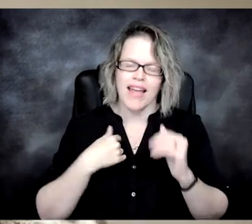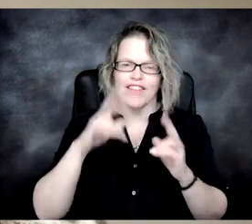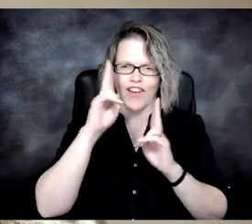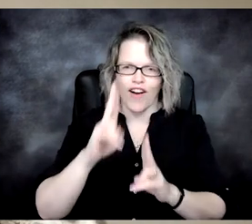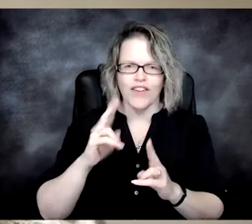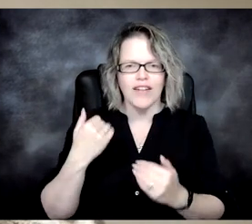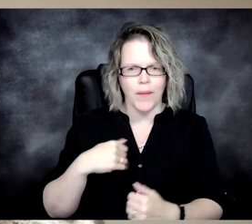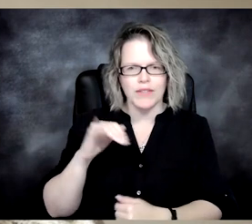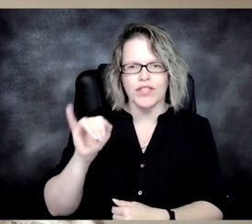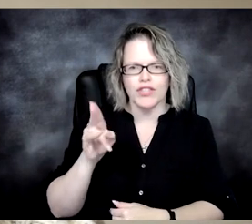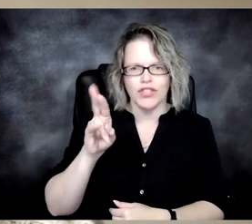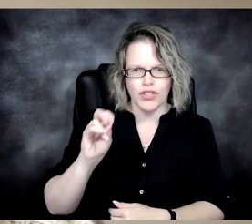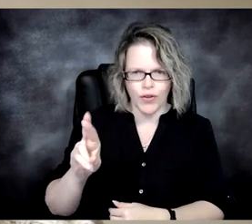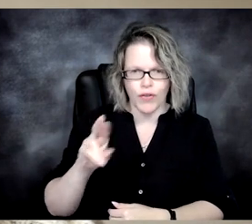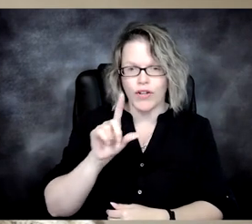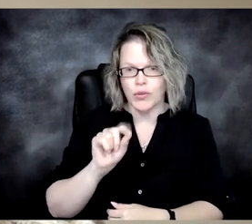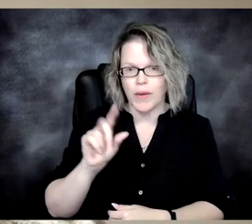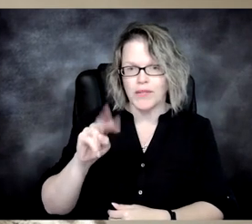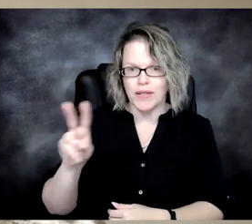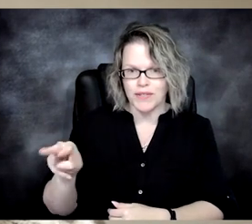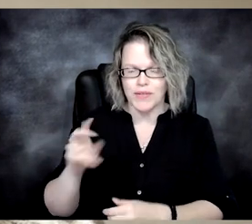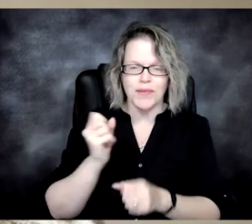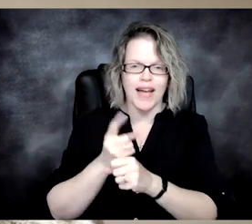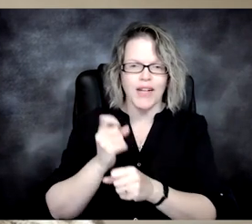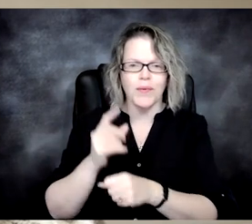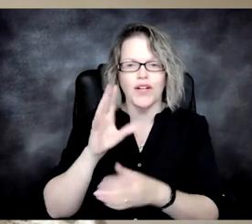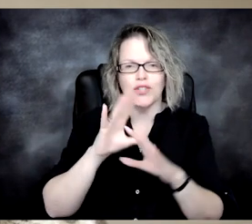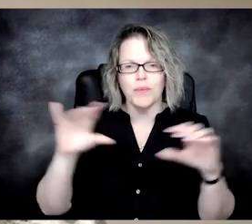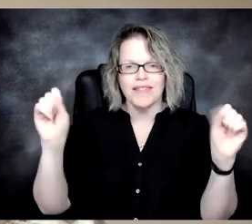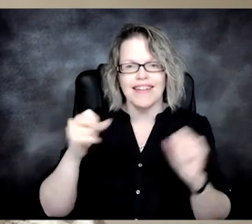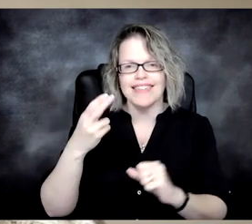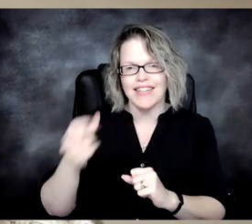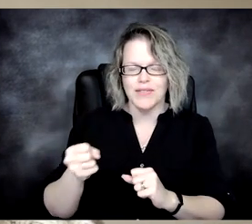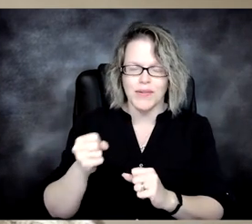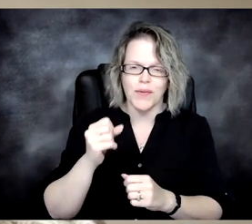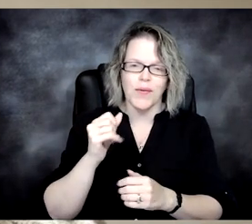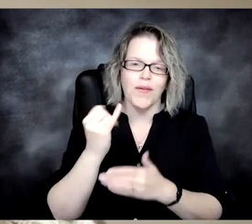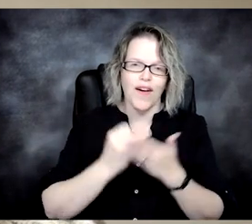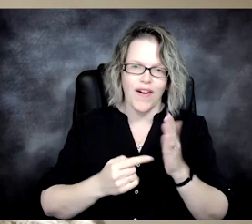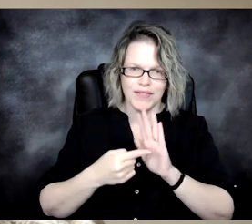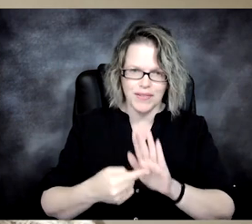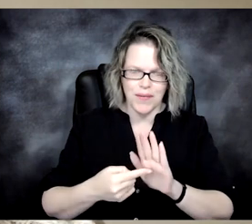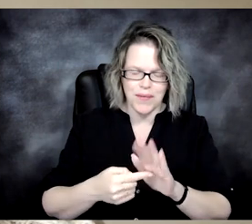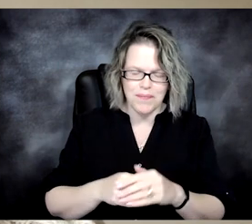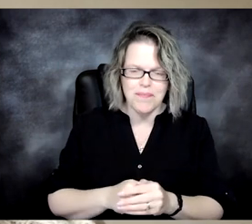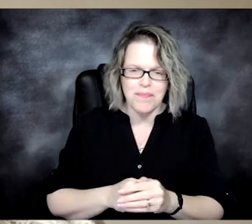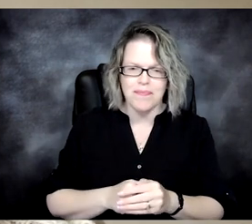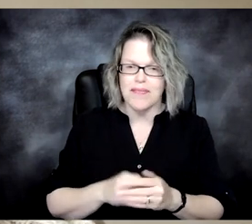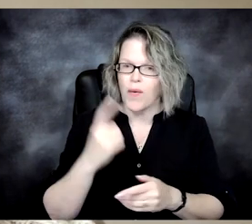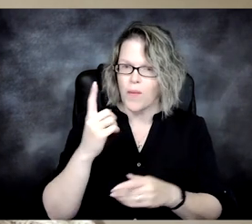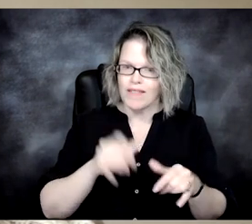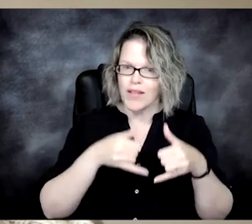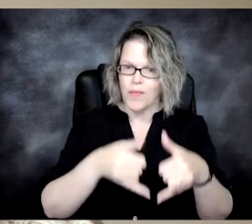being a juror for the 2022 annual Superintendent's High School Art Show. Today I'm pleased to announce one of the art